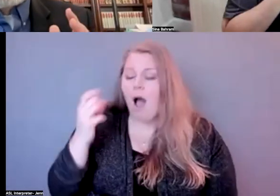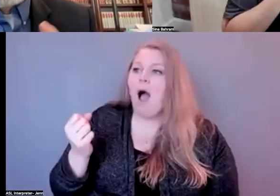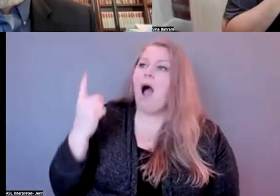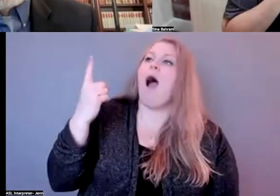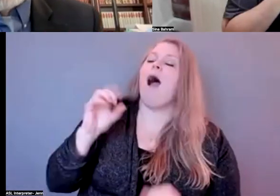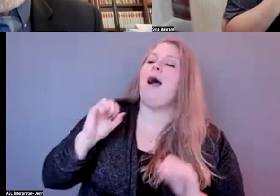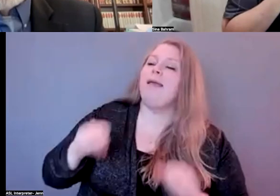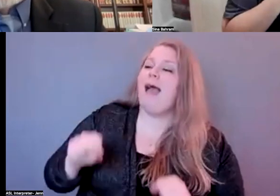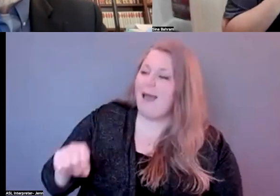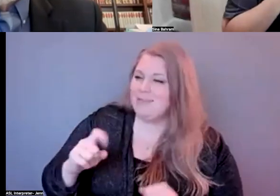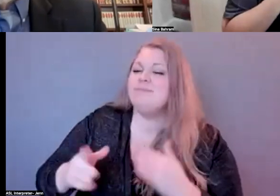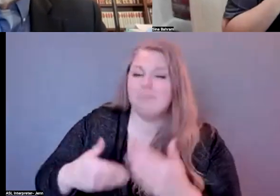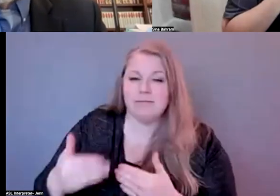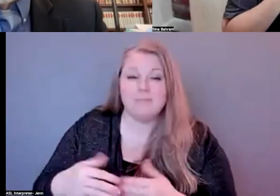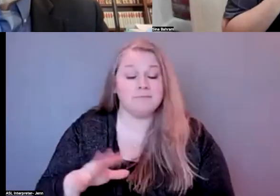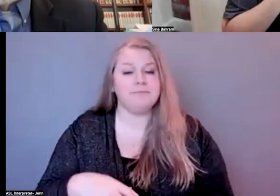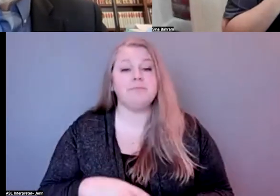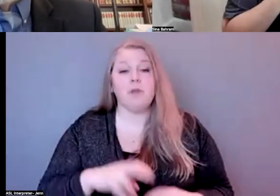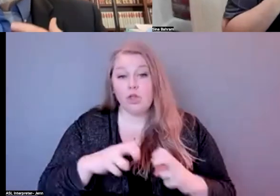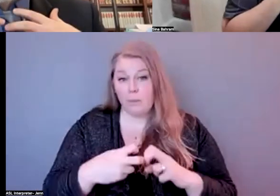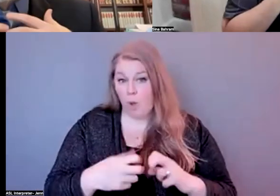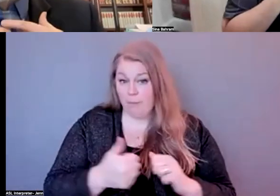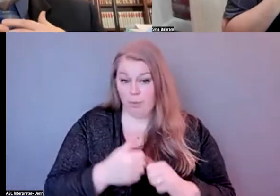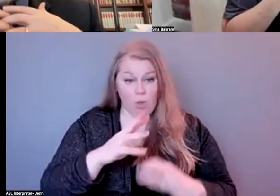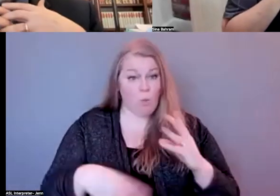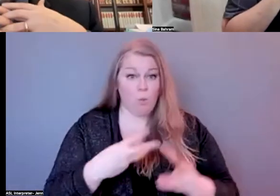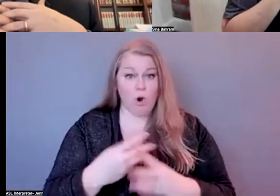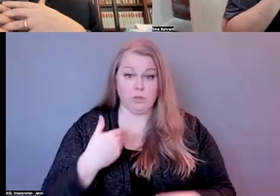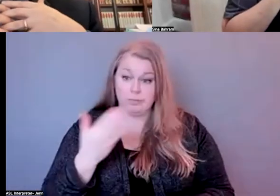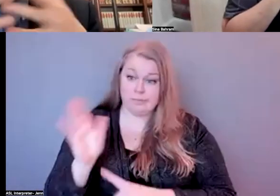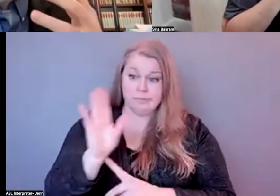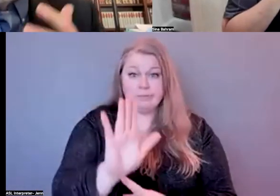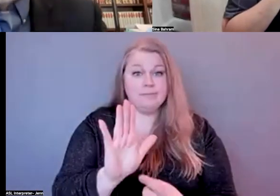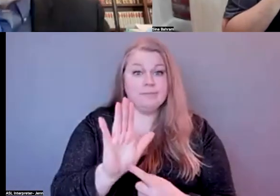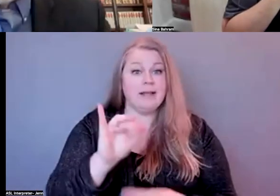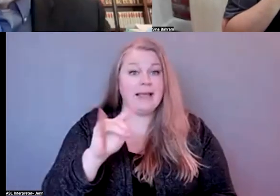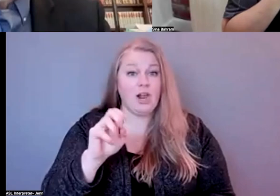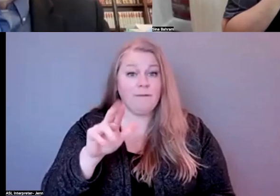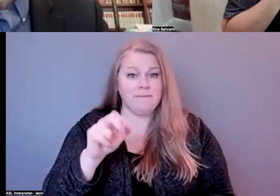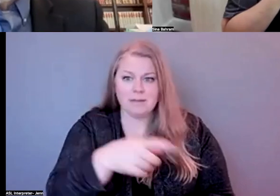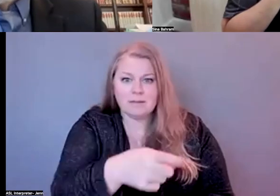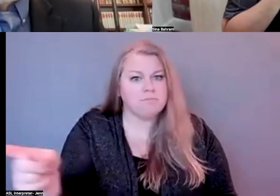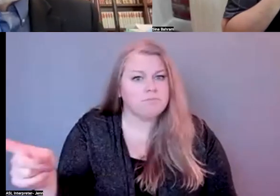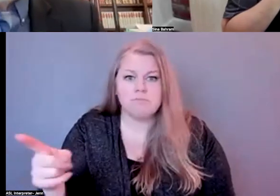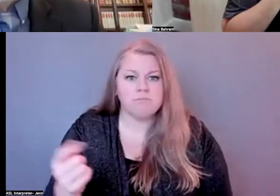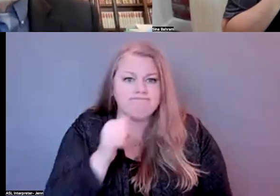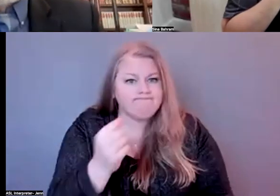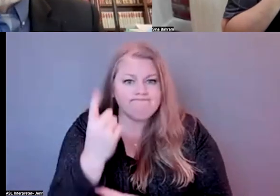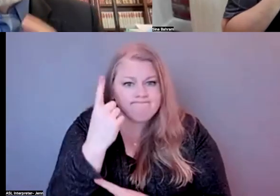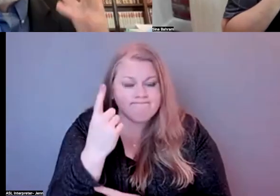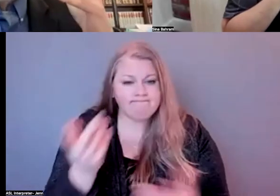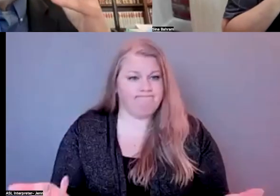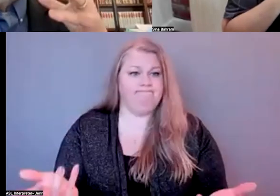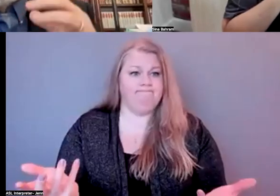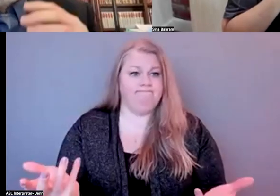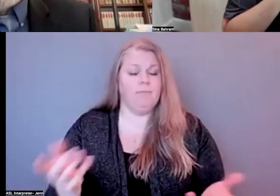okay. Well, the problem is we come at the world with an interface that they don't understand and they're dead.